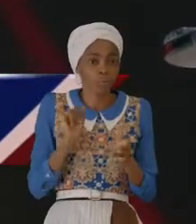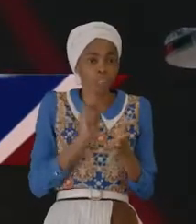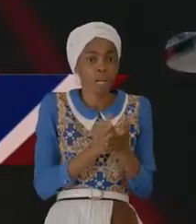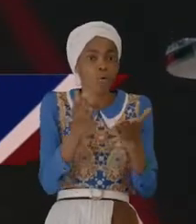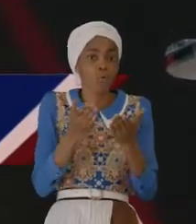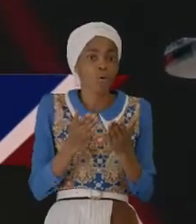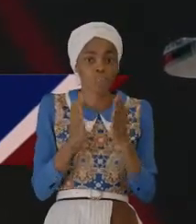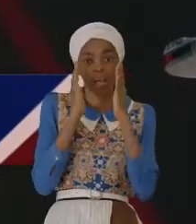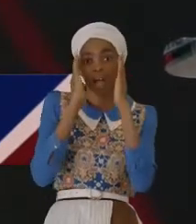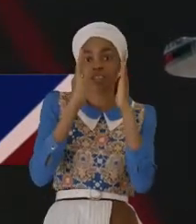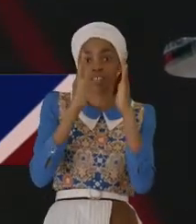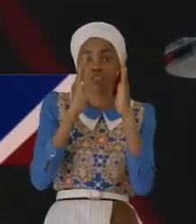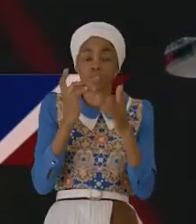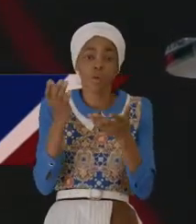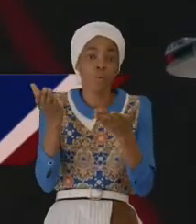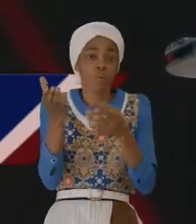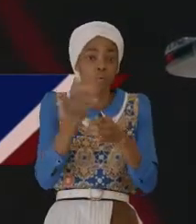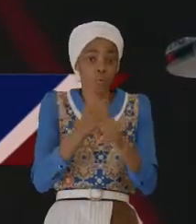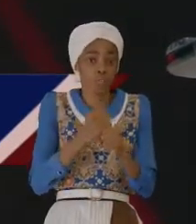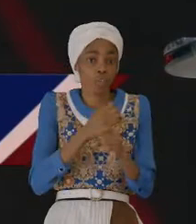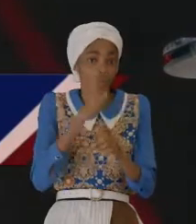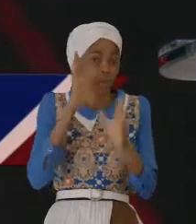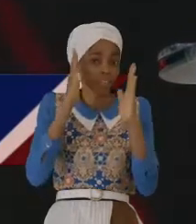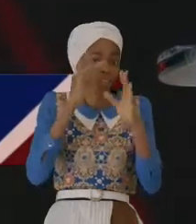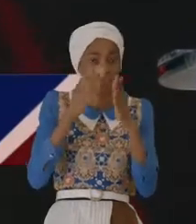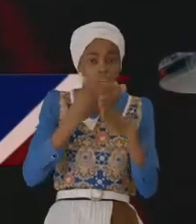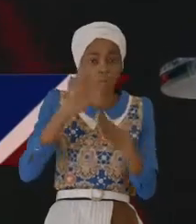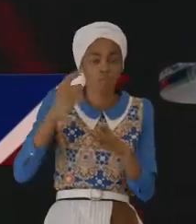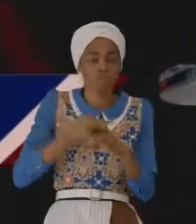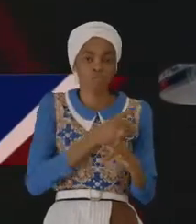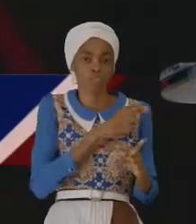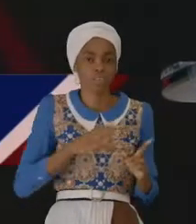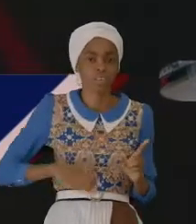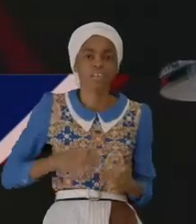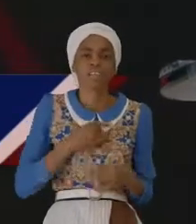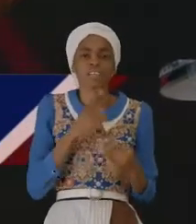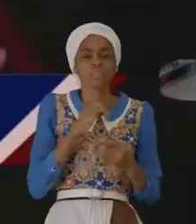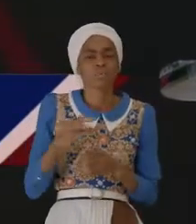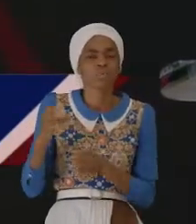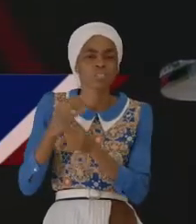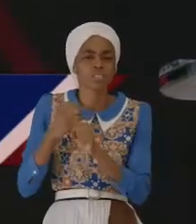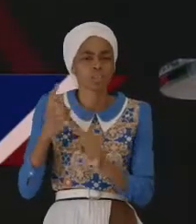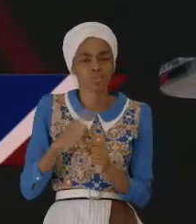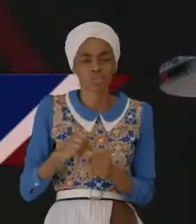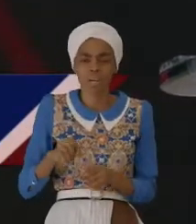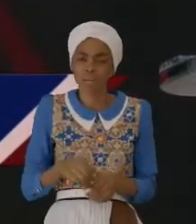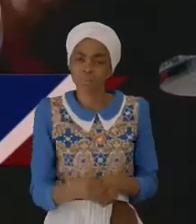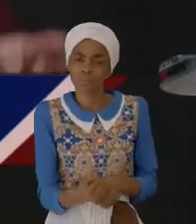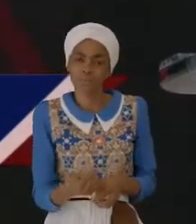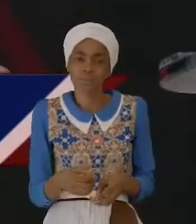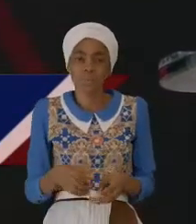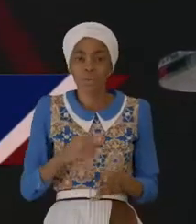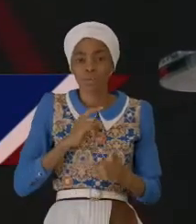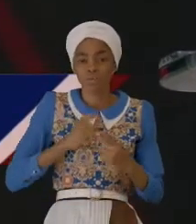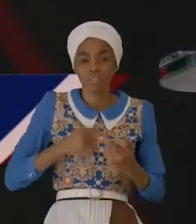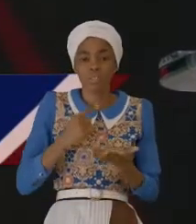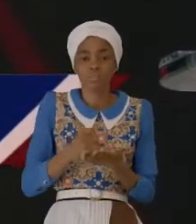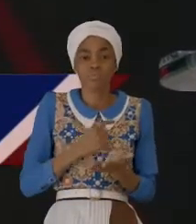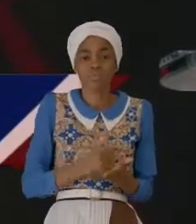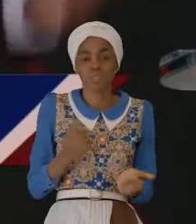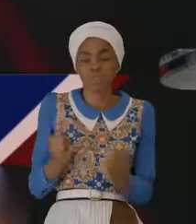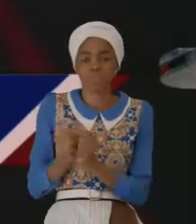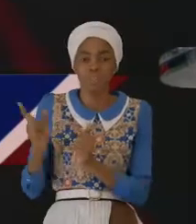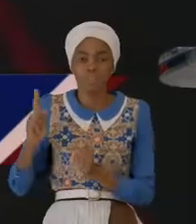attention away from Christ and you get into the beach with them I give major of them